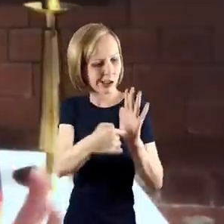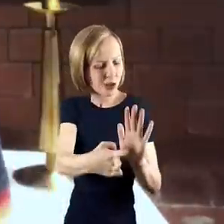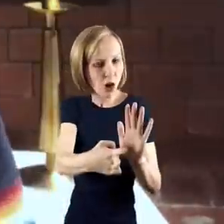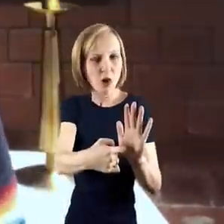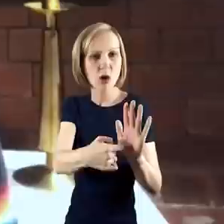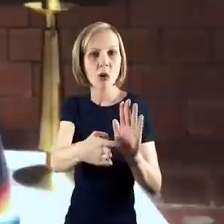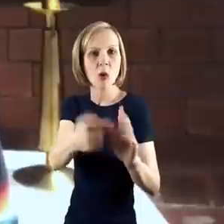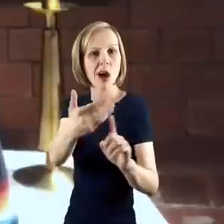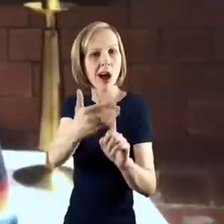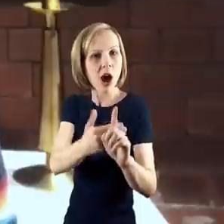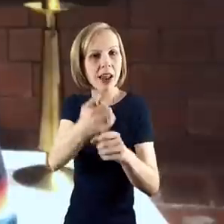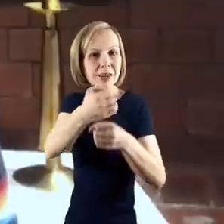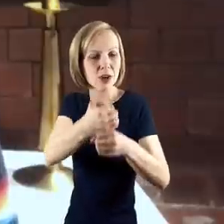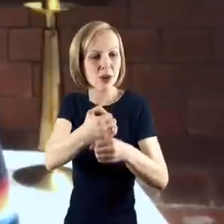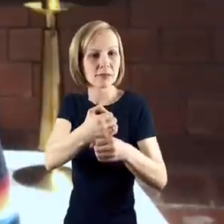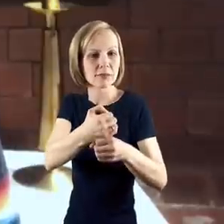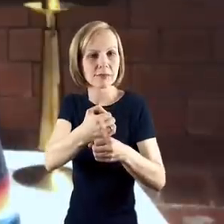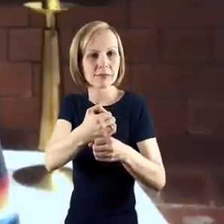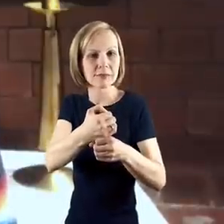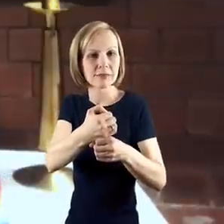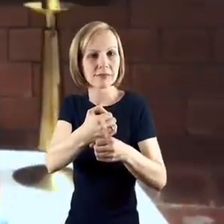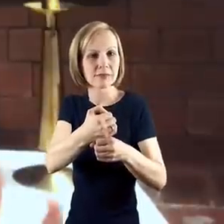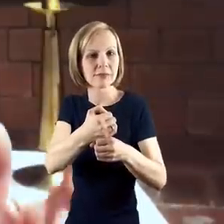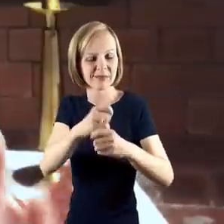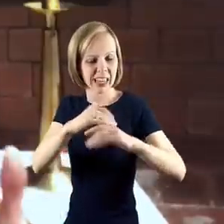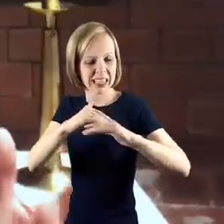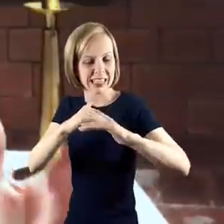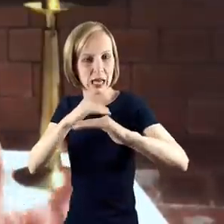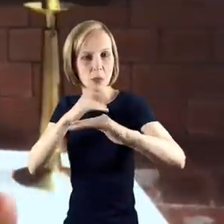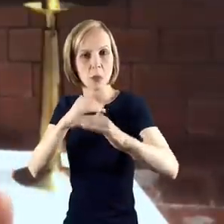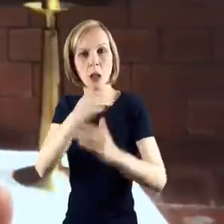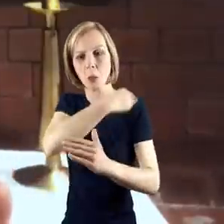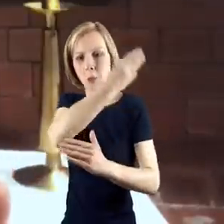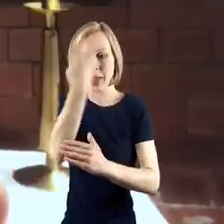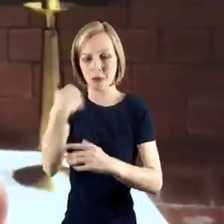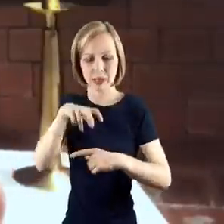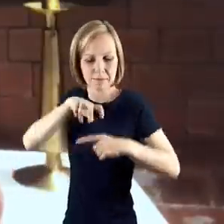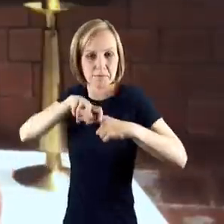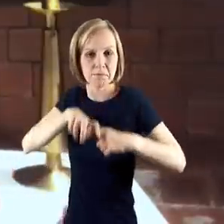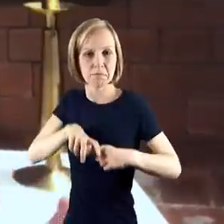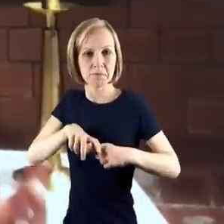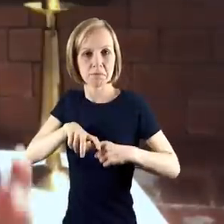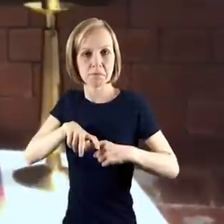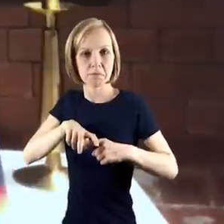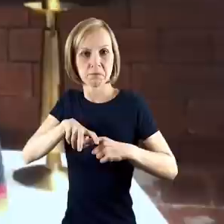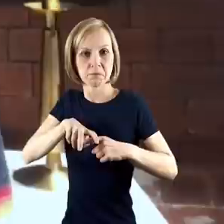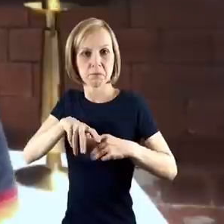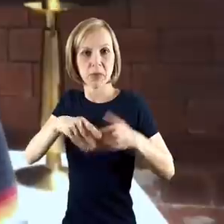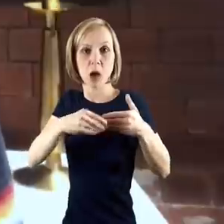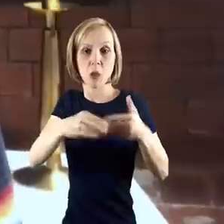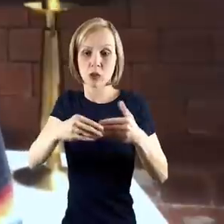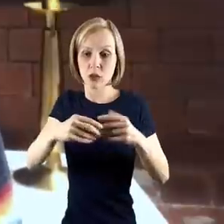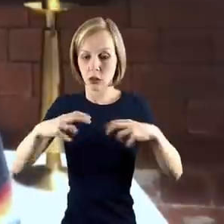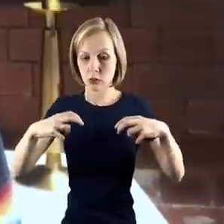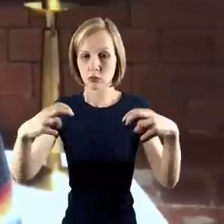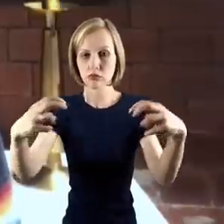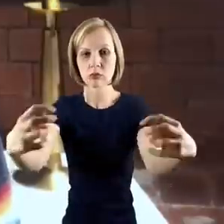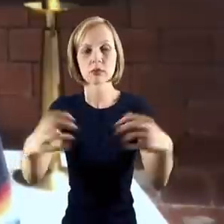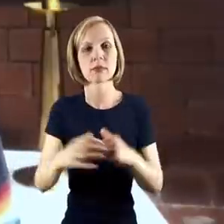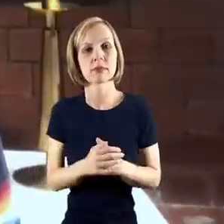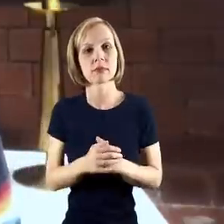surrounded by the other apostles. Making room for others, that was the mark of the early